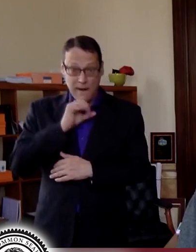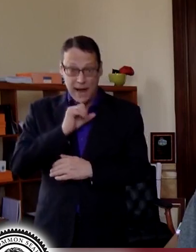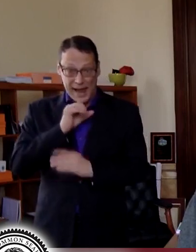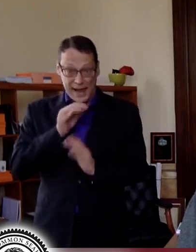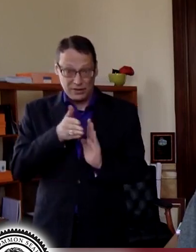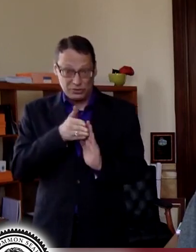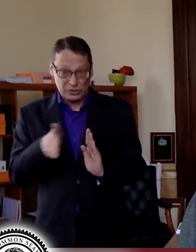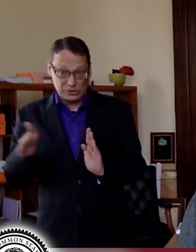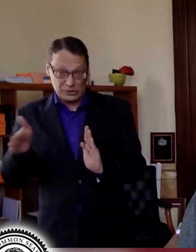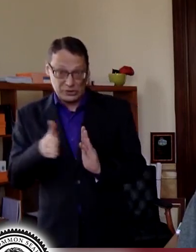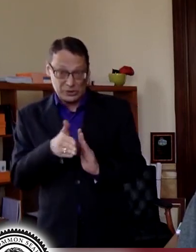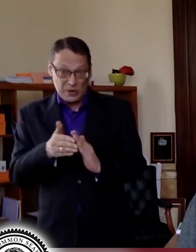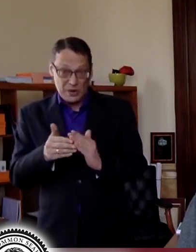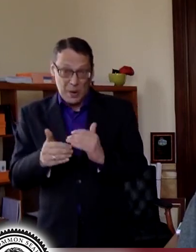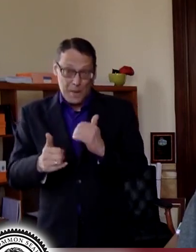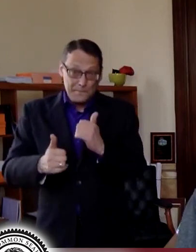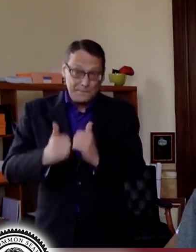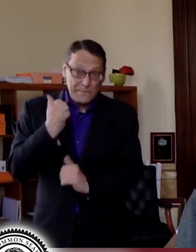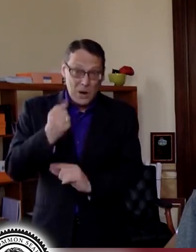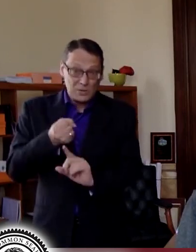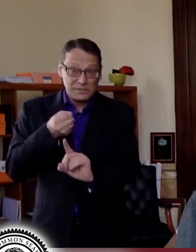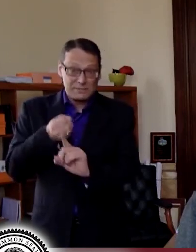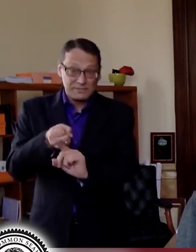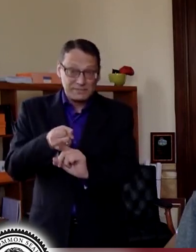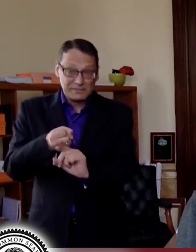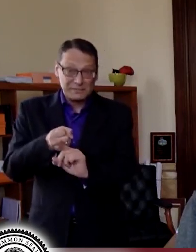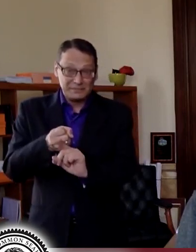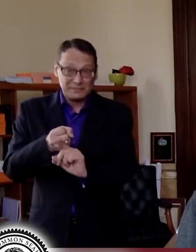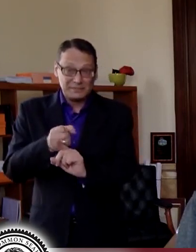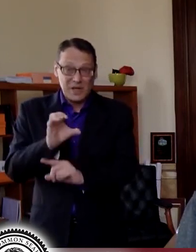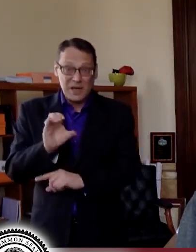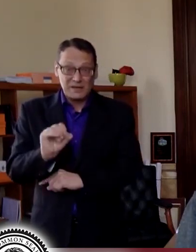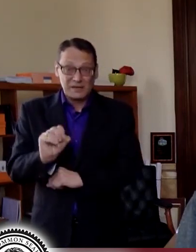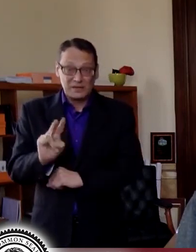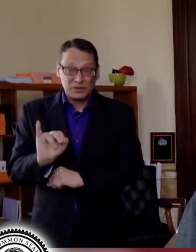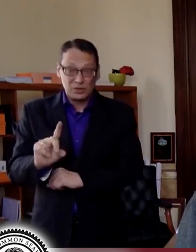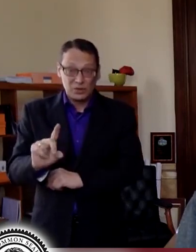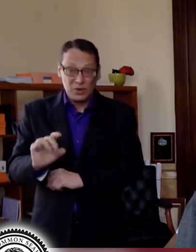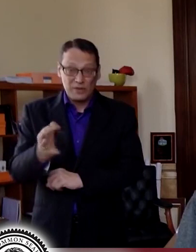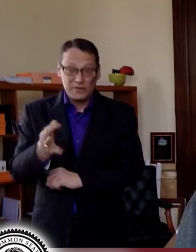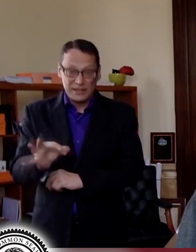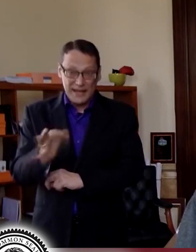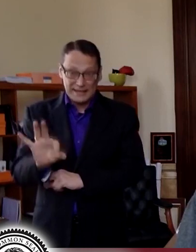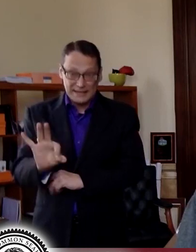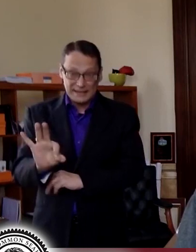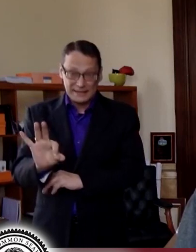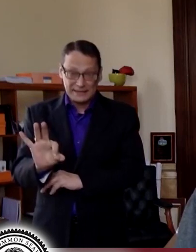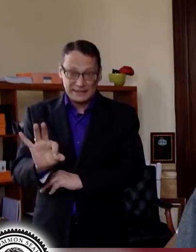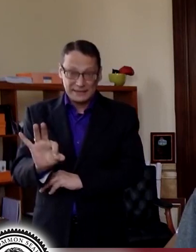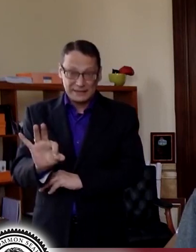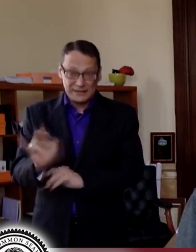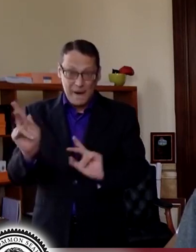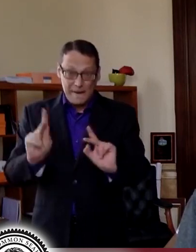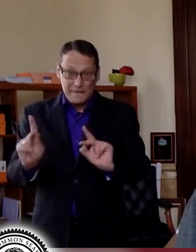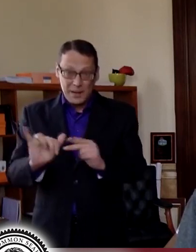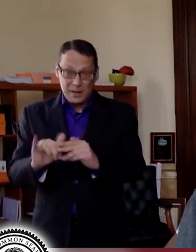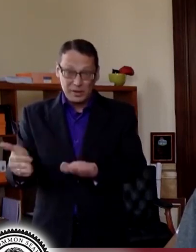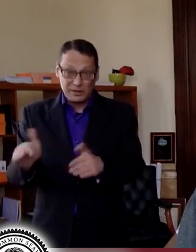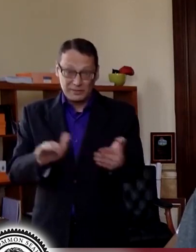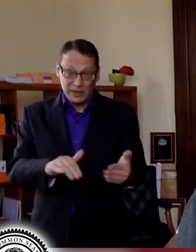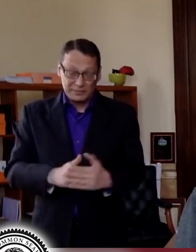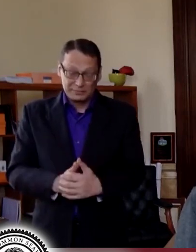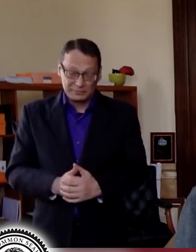been most significantly impacted by COVID-19 positive cases and people who have passed away from the